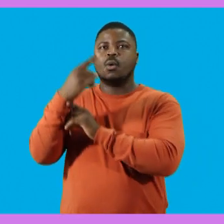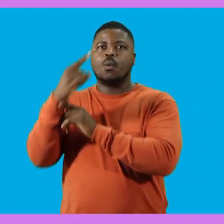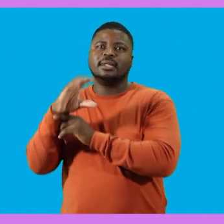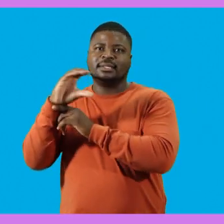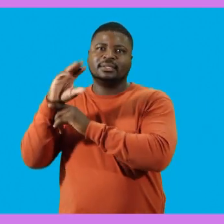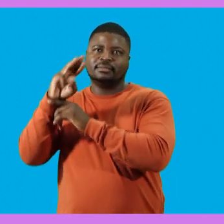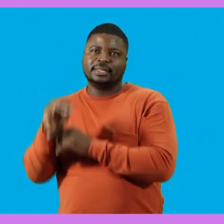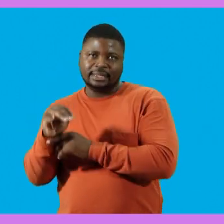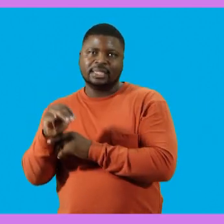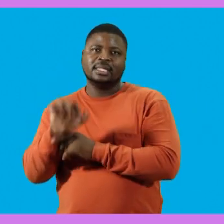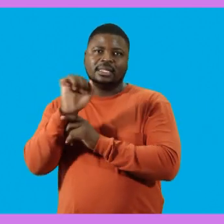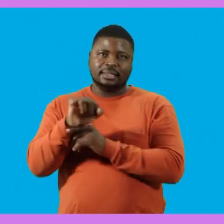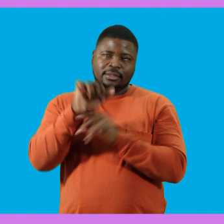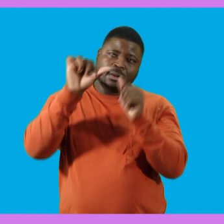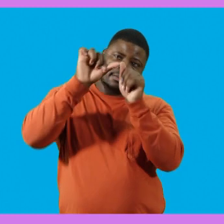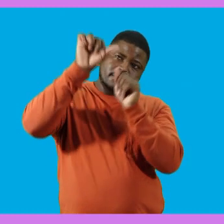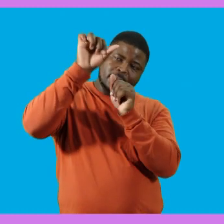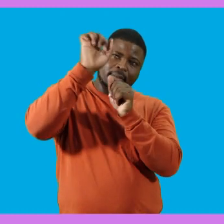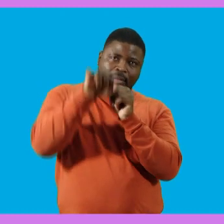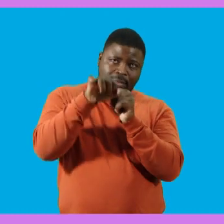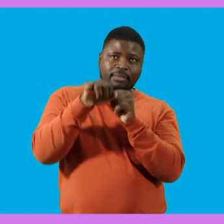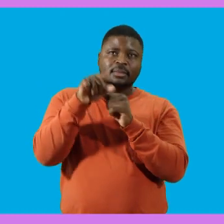as well, 2.1 there,